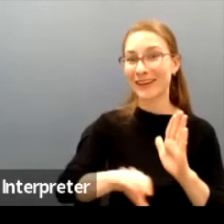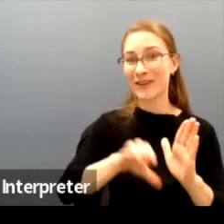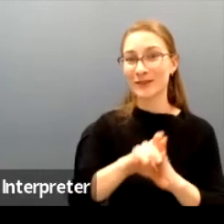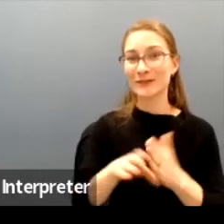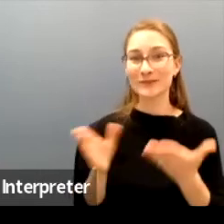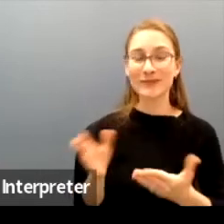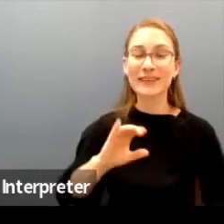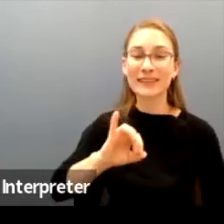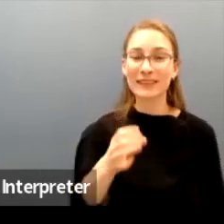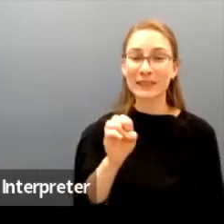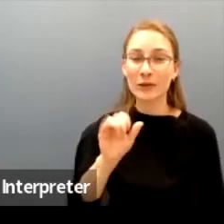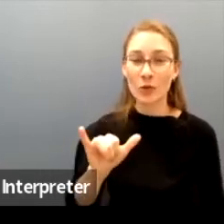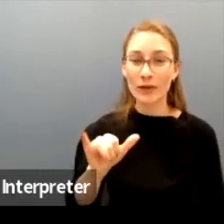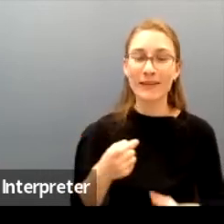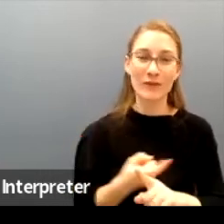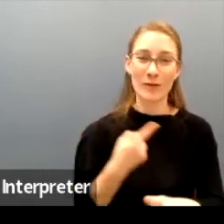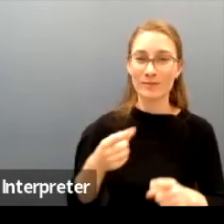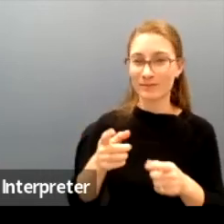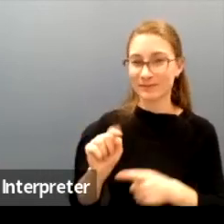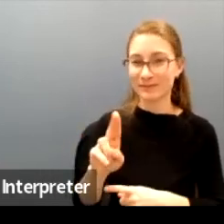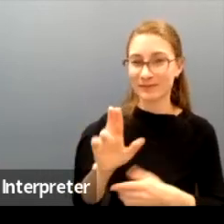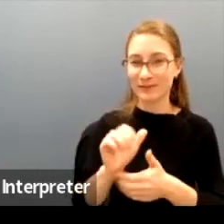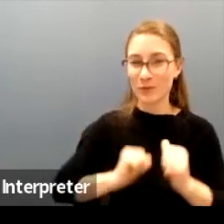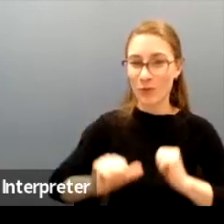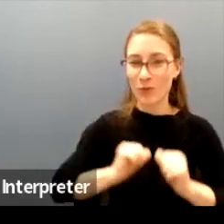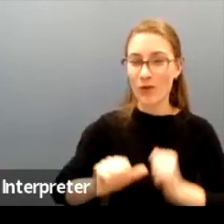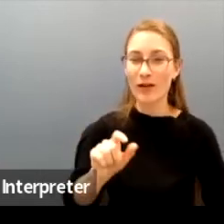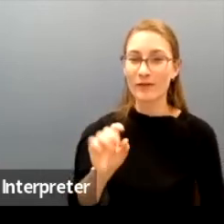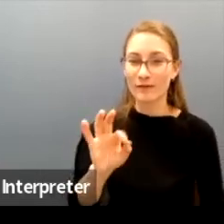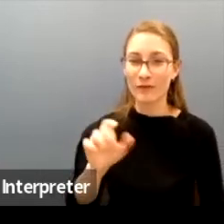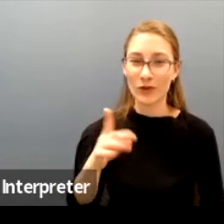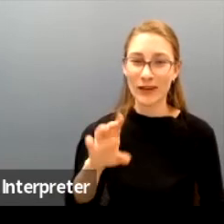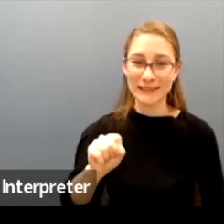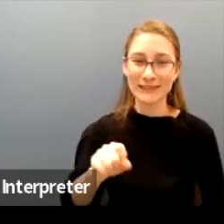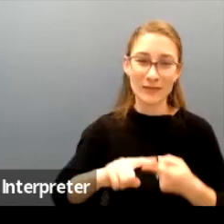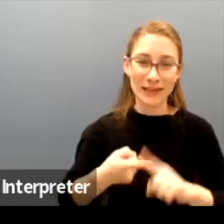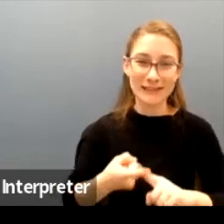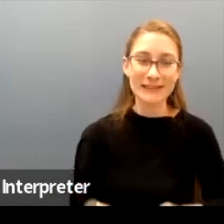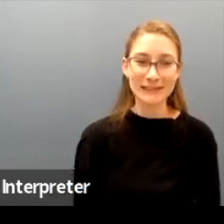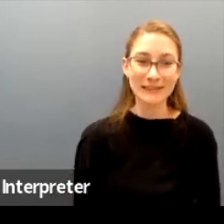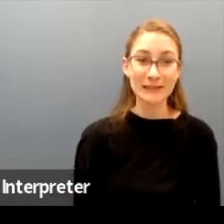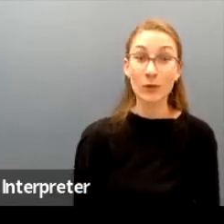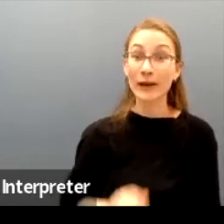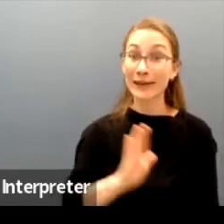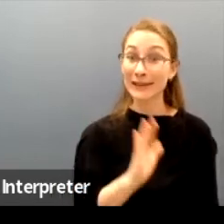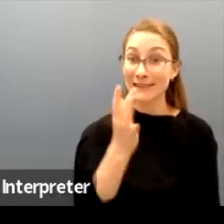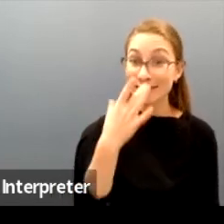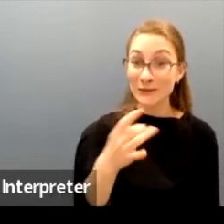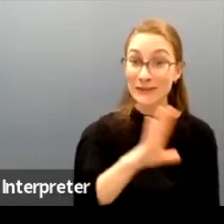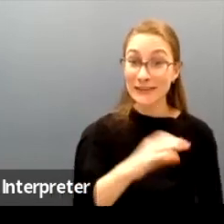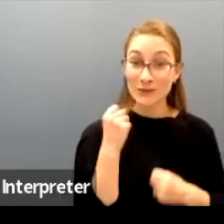from Friends. So we want to figure out, what are Joey's strengths and interests? So Joey really loves food and he really loves his